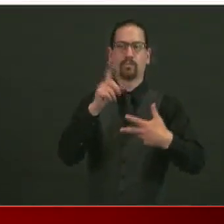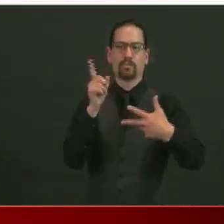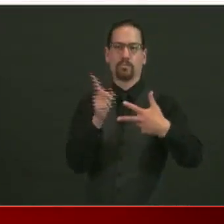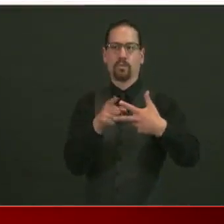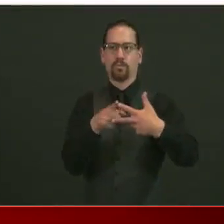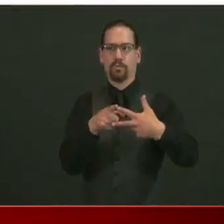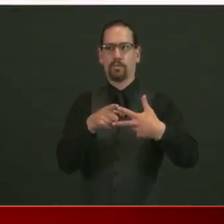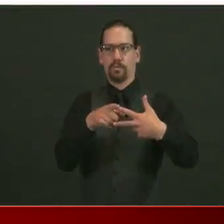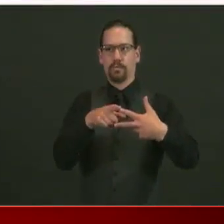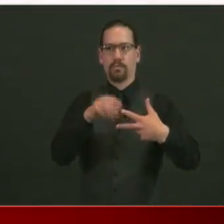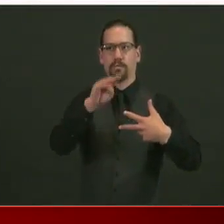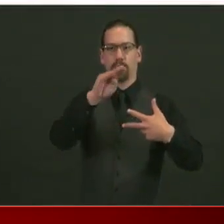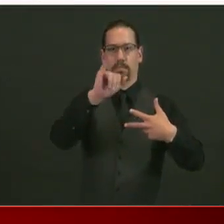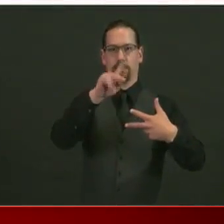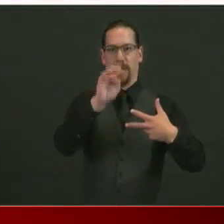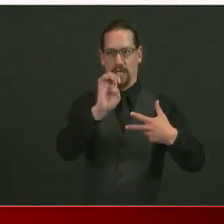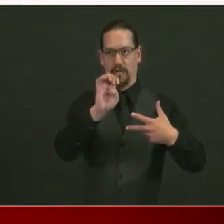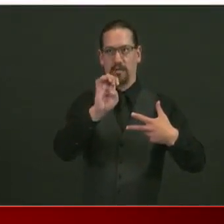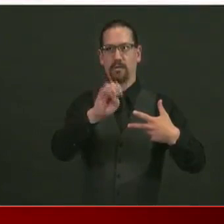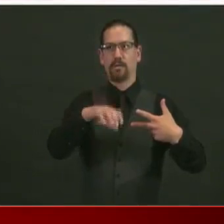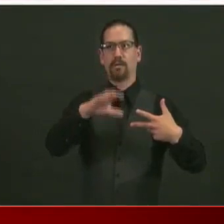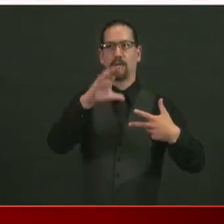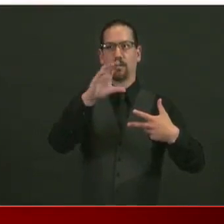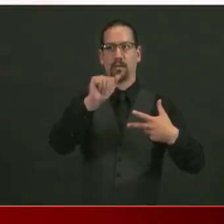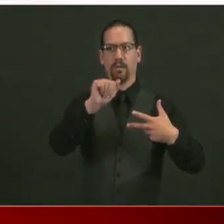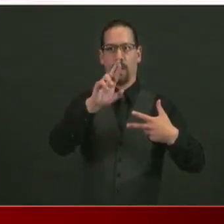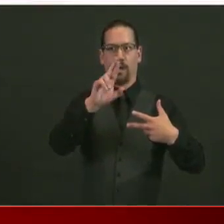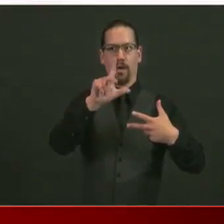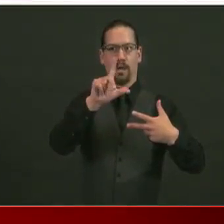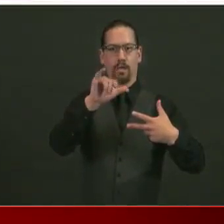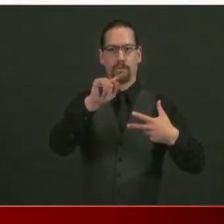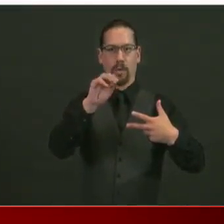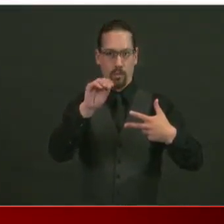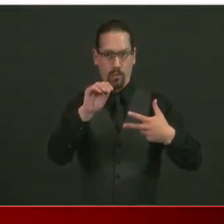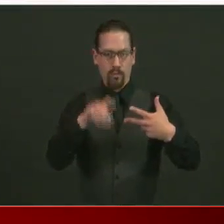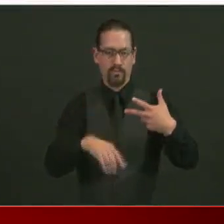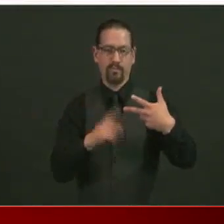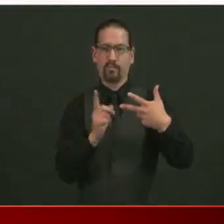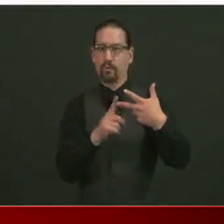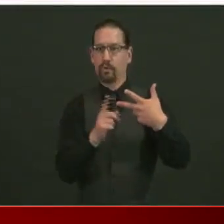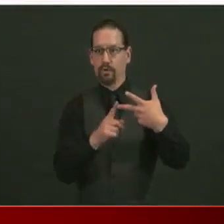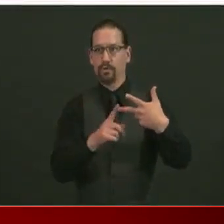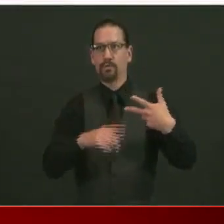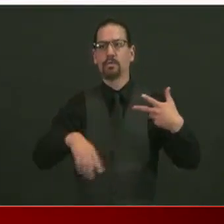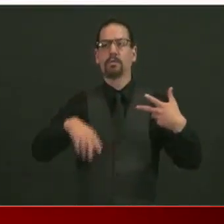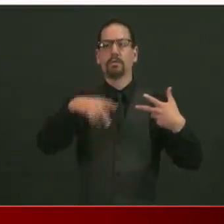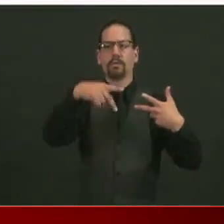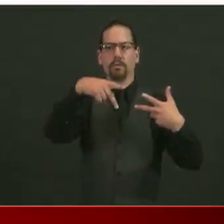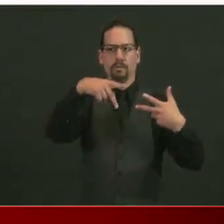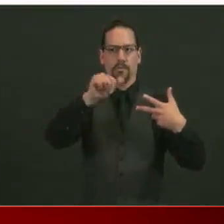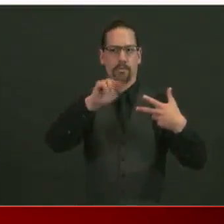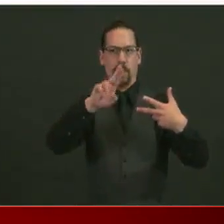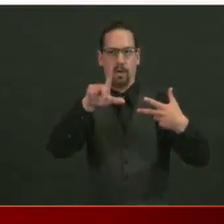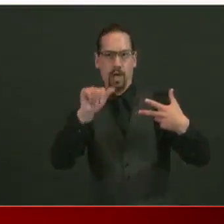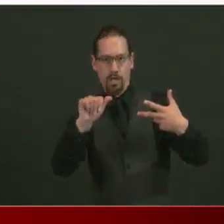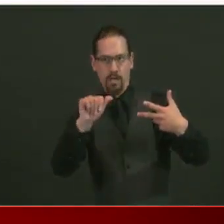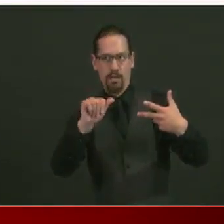from Rogers High School in Newport, and Paula McMillan from Cumberland Hill Elementary